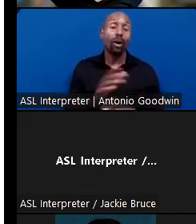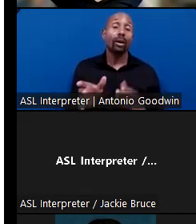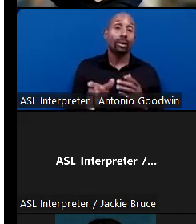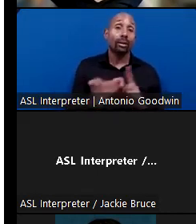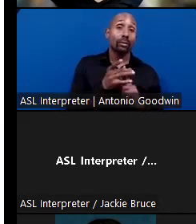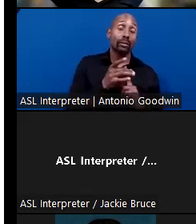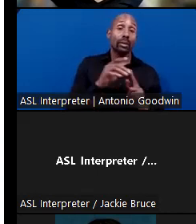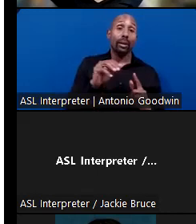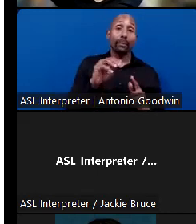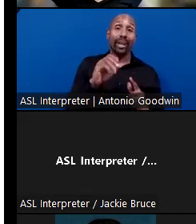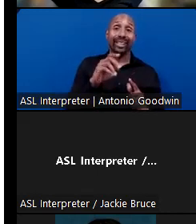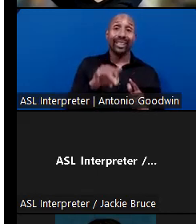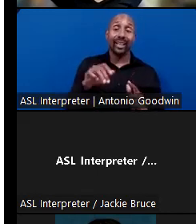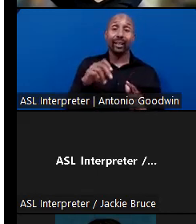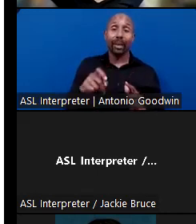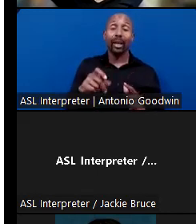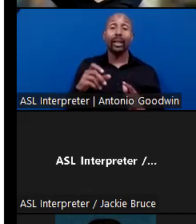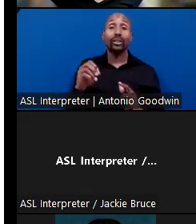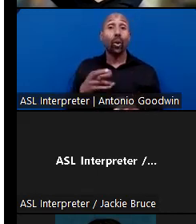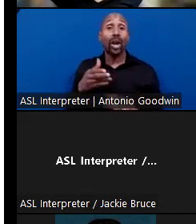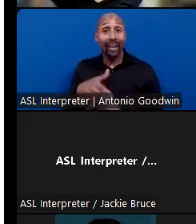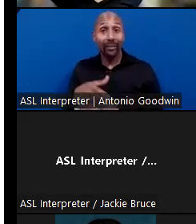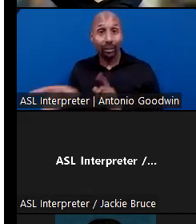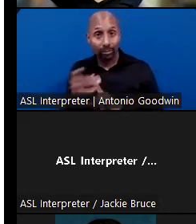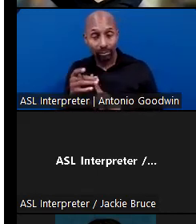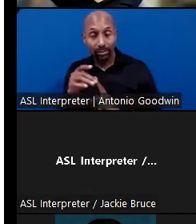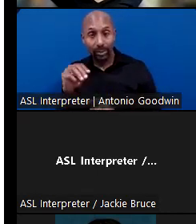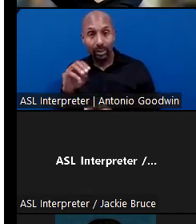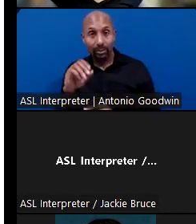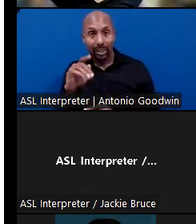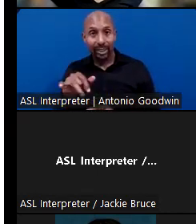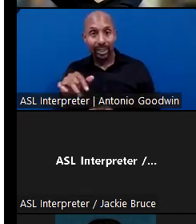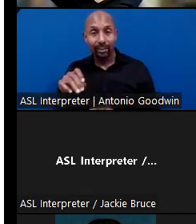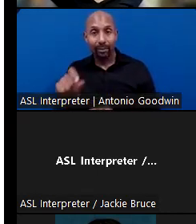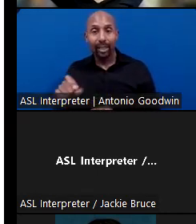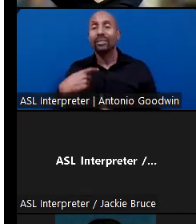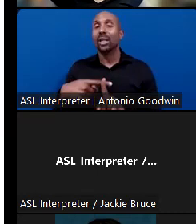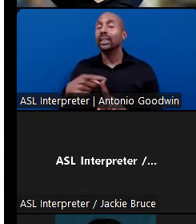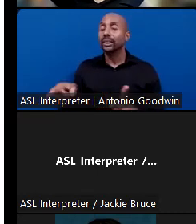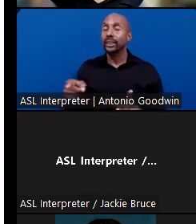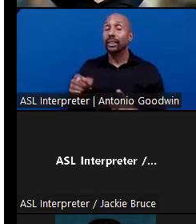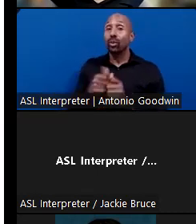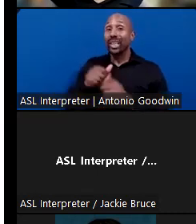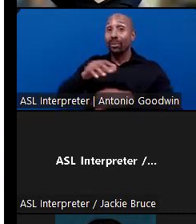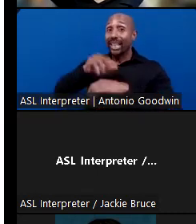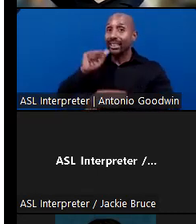And then avoid contact with your pets and other animals, because you can actually pass it to pets,